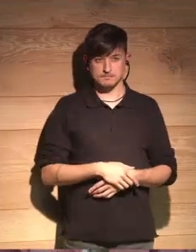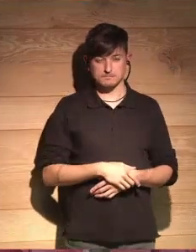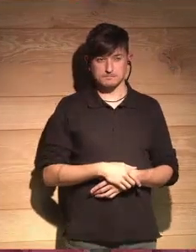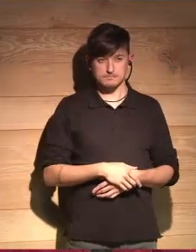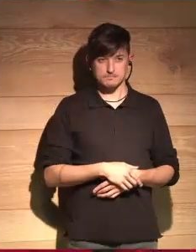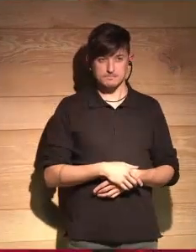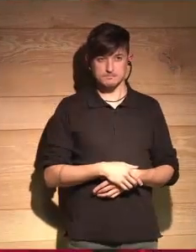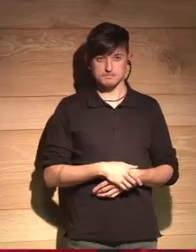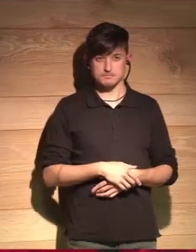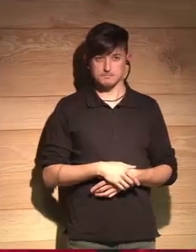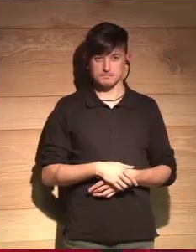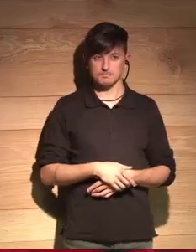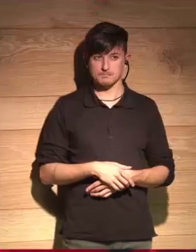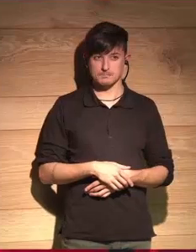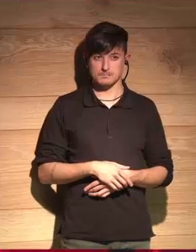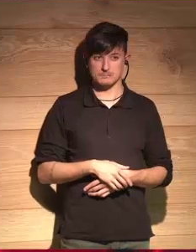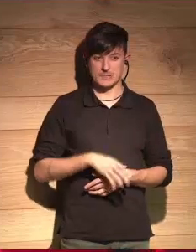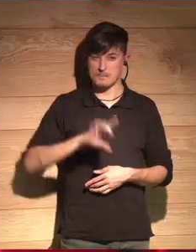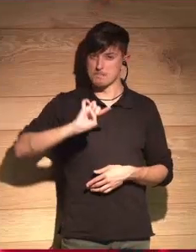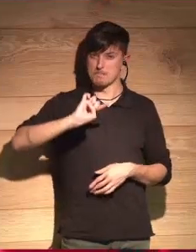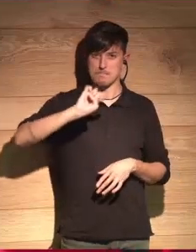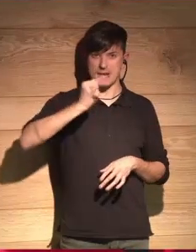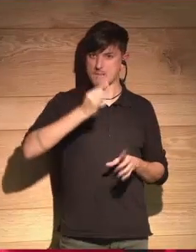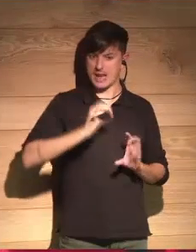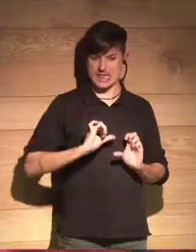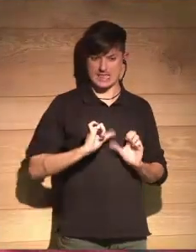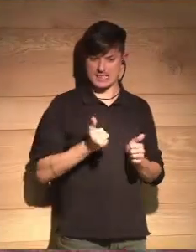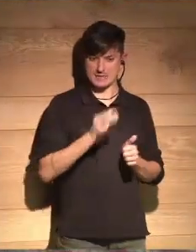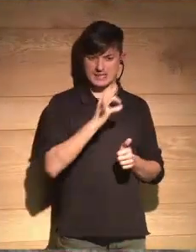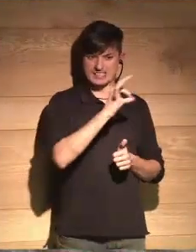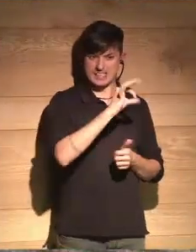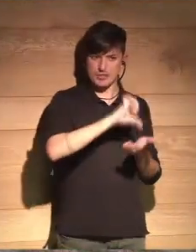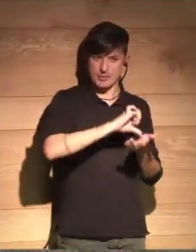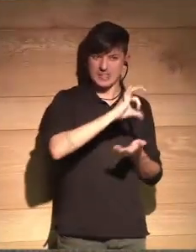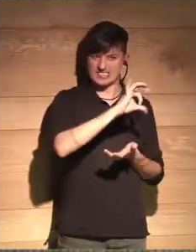with 3,000 pieces of trash. We put a little tag on all of them.